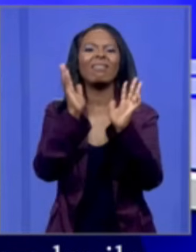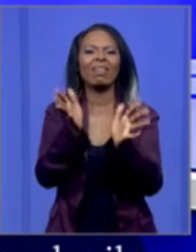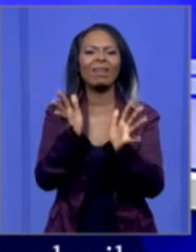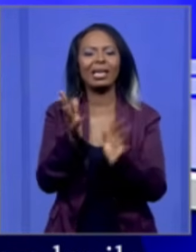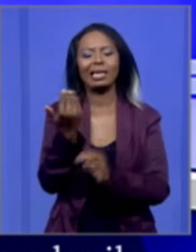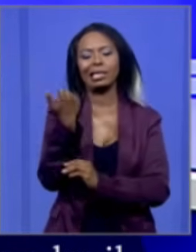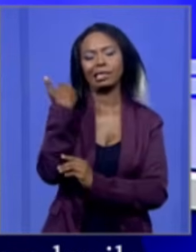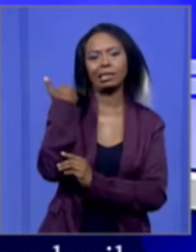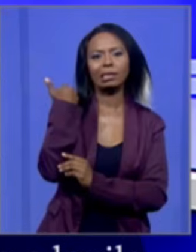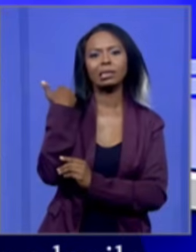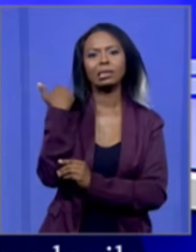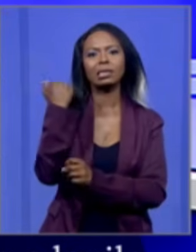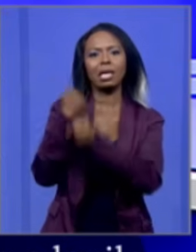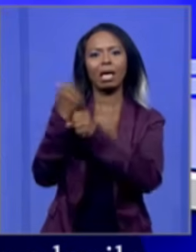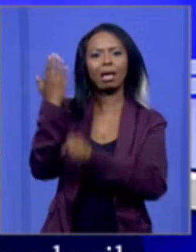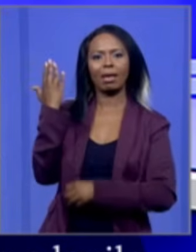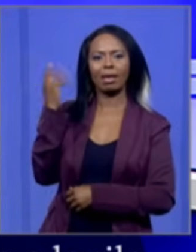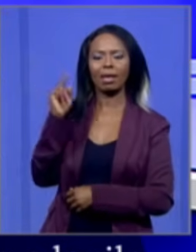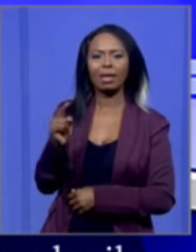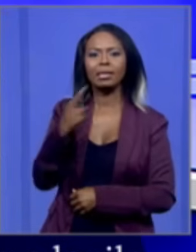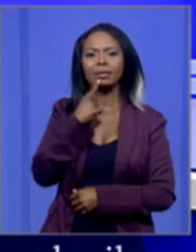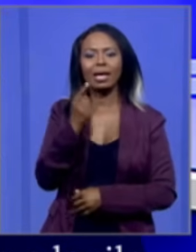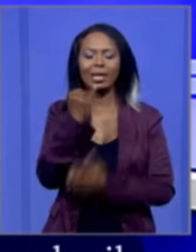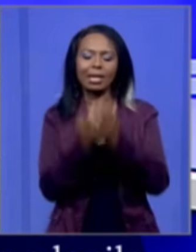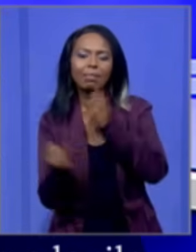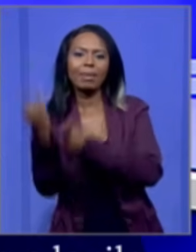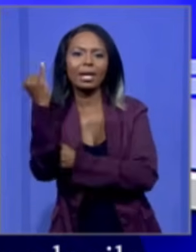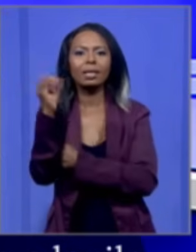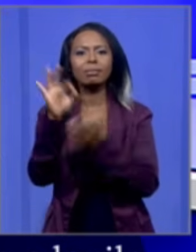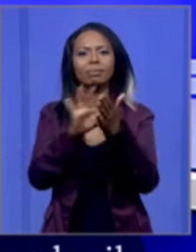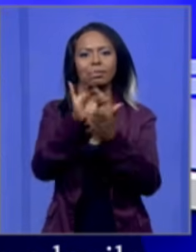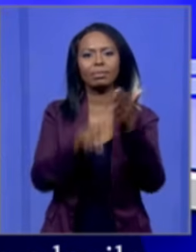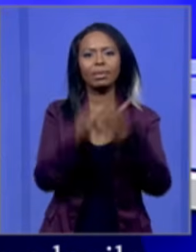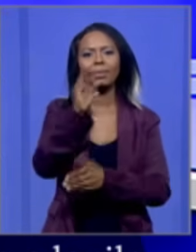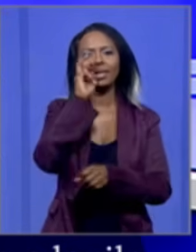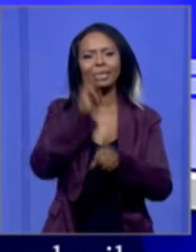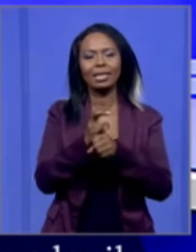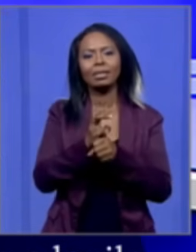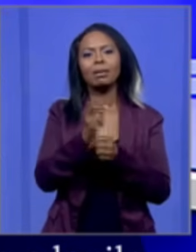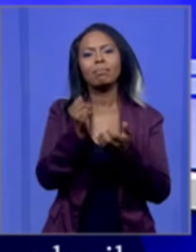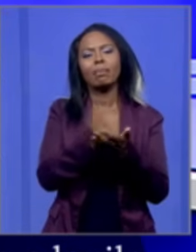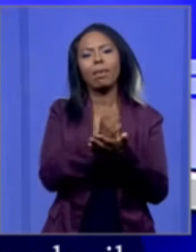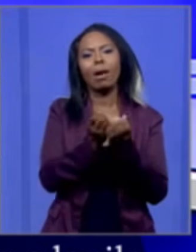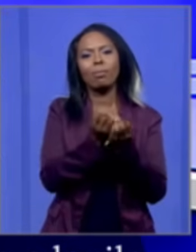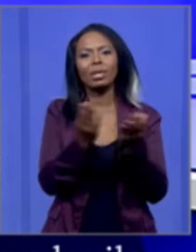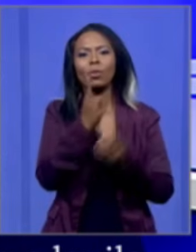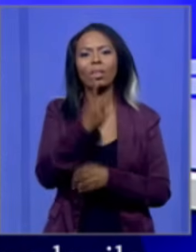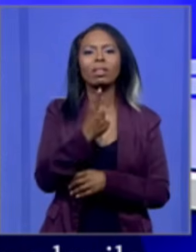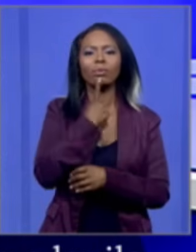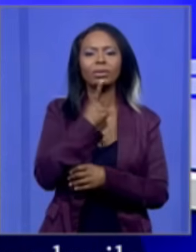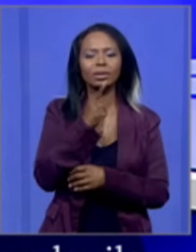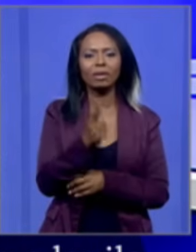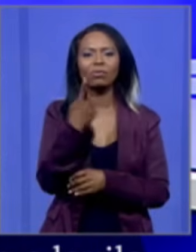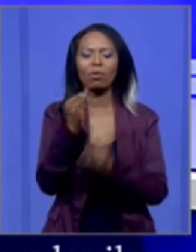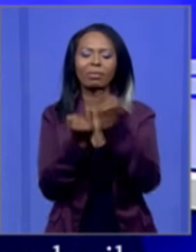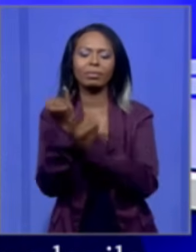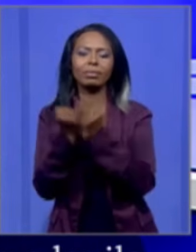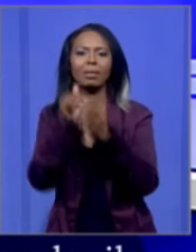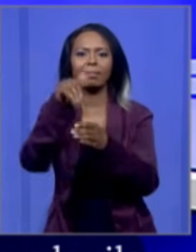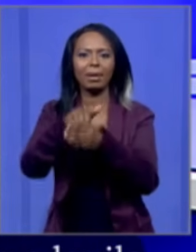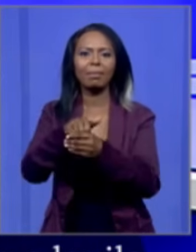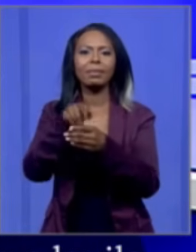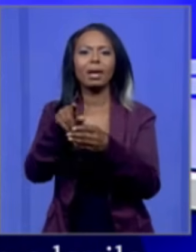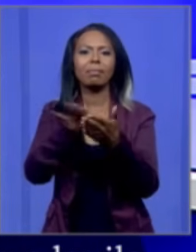bonkgetheng ba go ikema ba hloka mesaeno ye sekete go phenkgišanela dikgetho. Mekgatlo ya dipolitiki yeo e